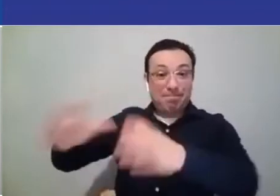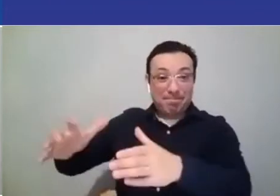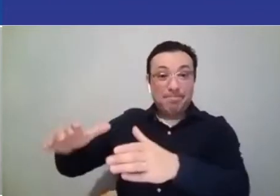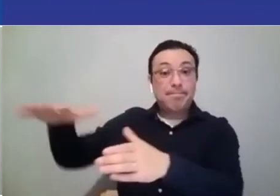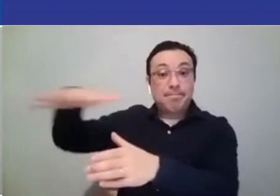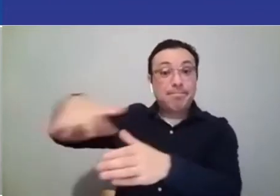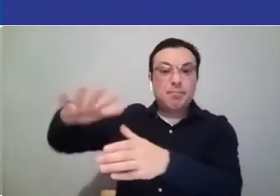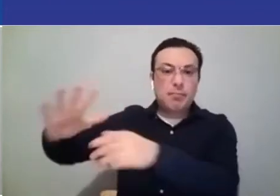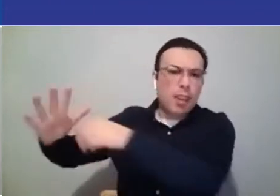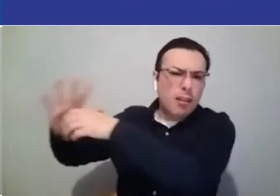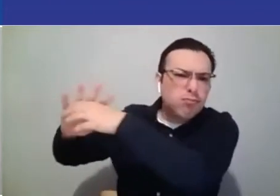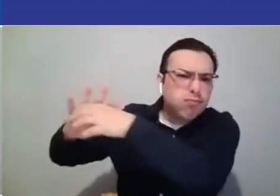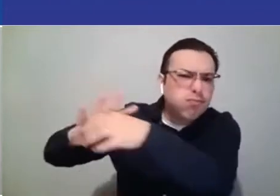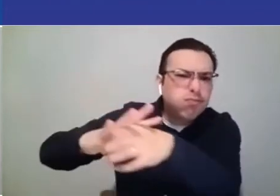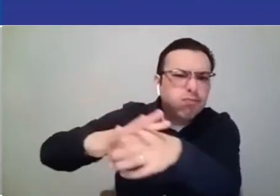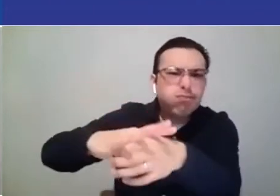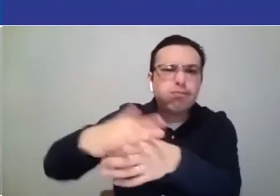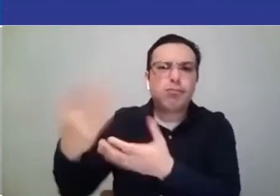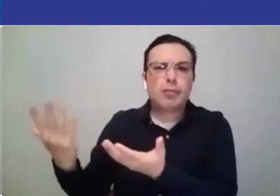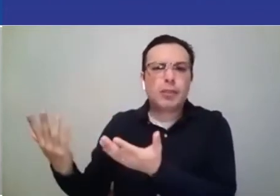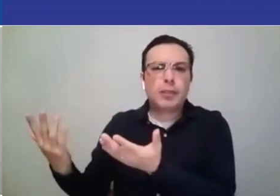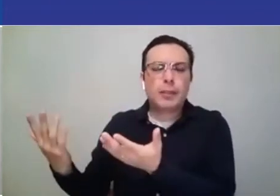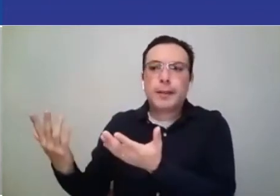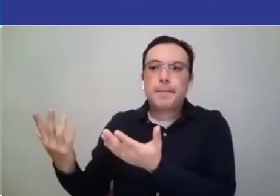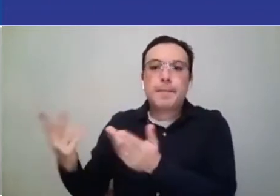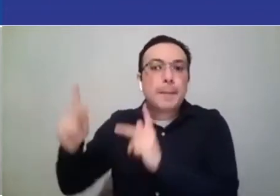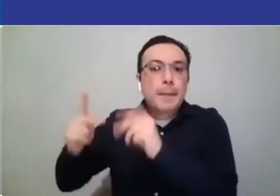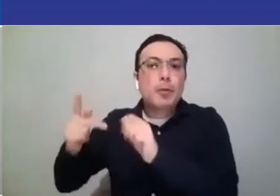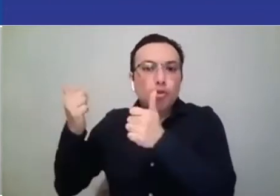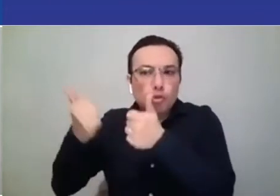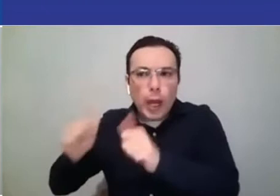the forces of oppression and all the forces that